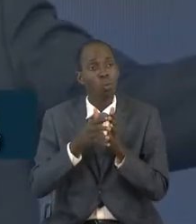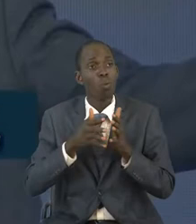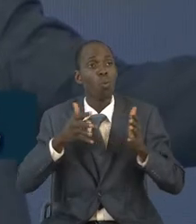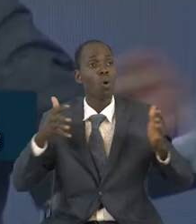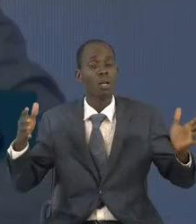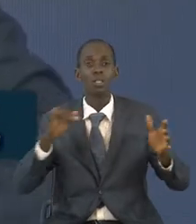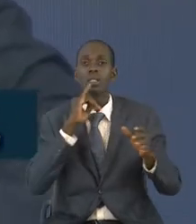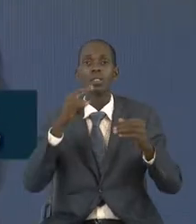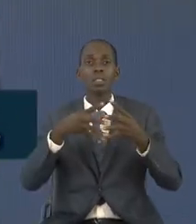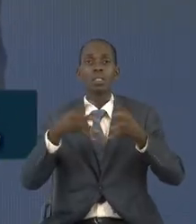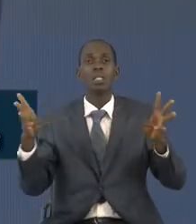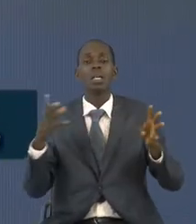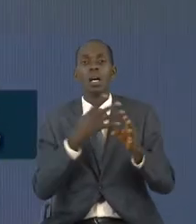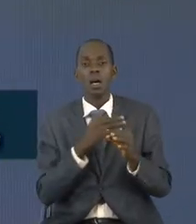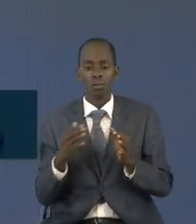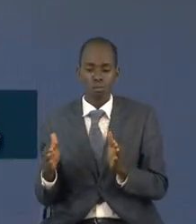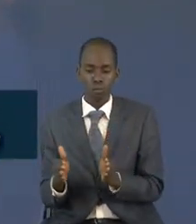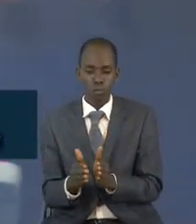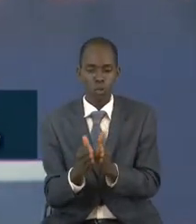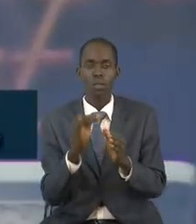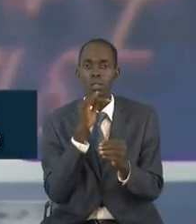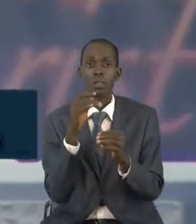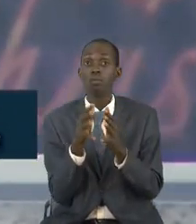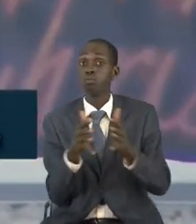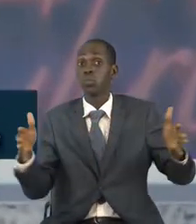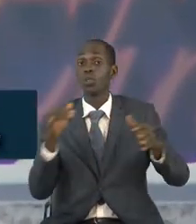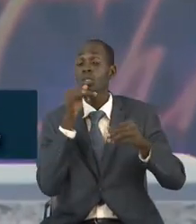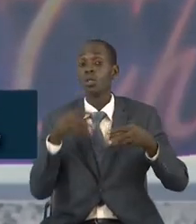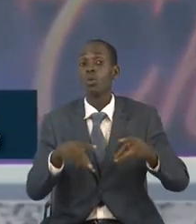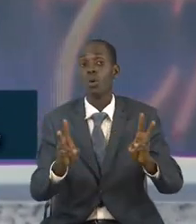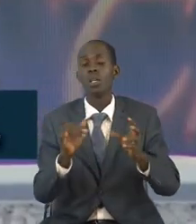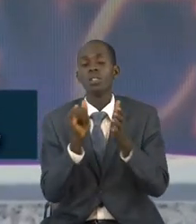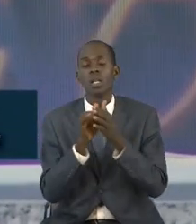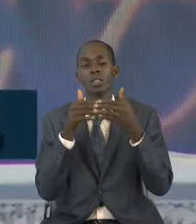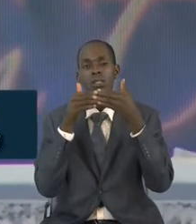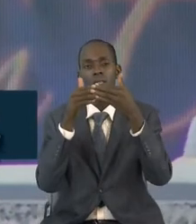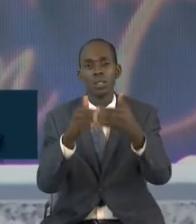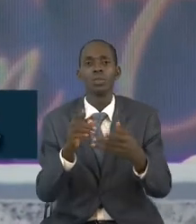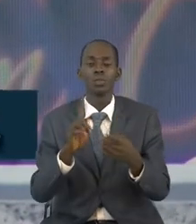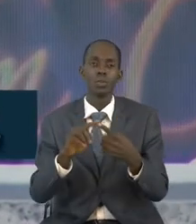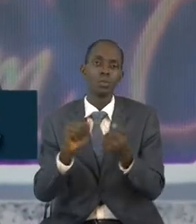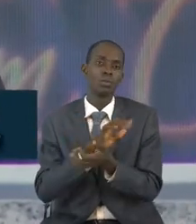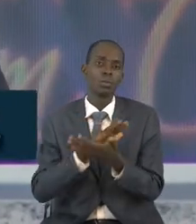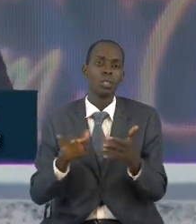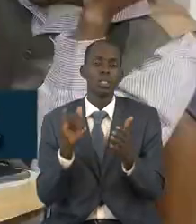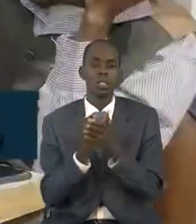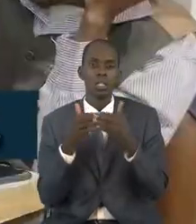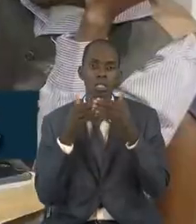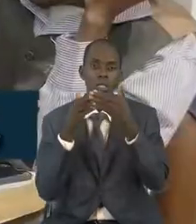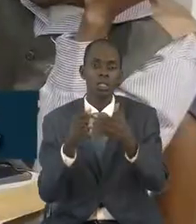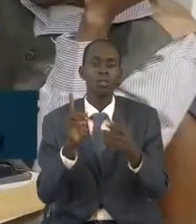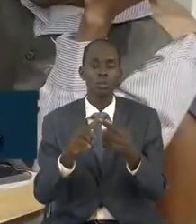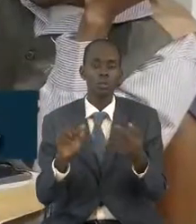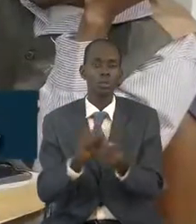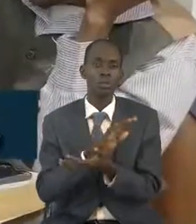broad is the way that leadeth to destruction. That leadeth to